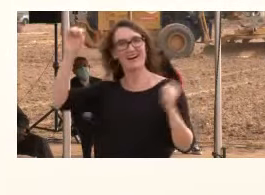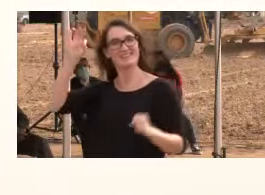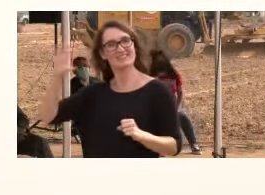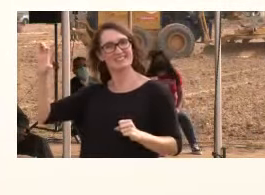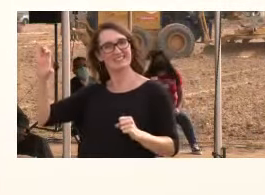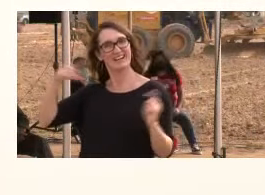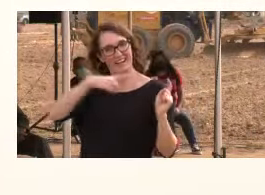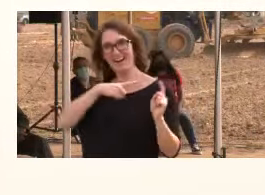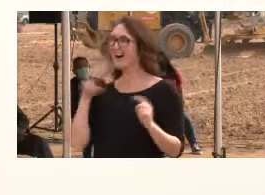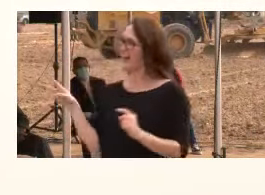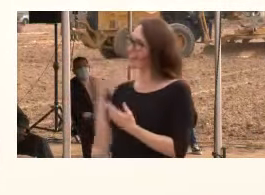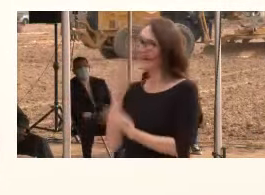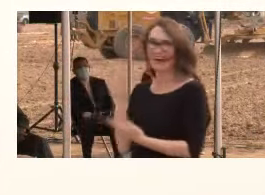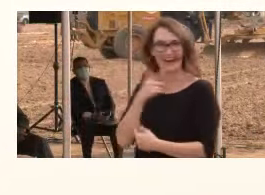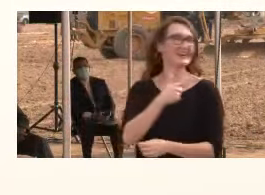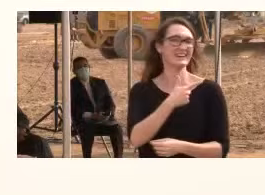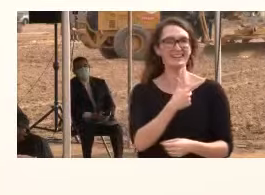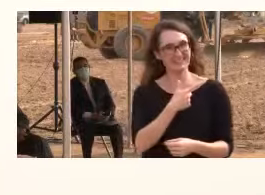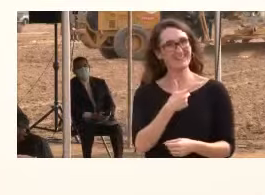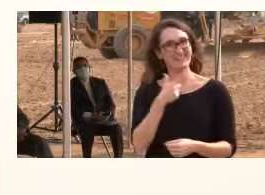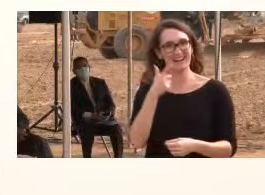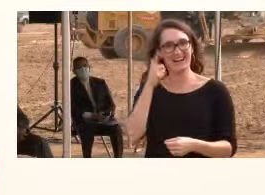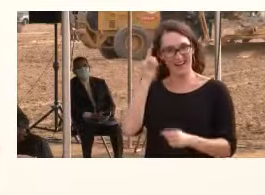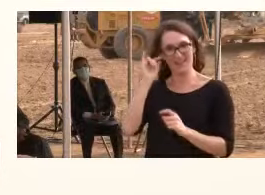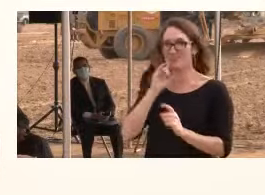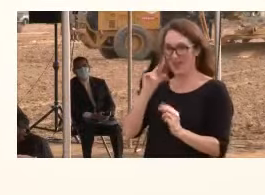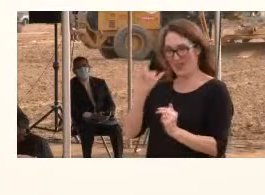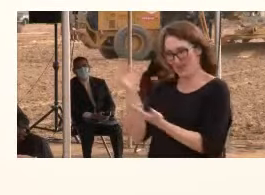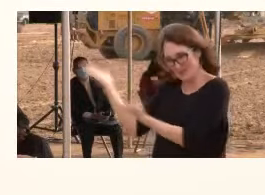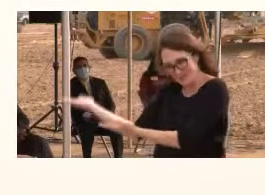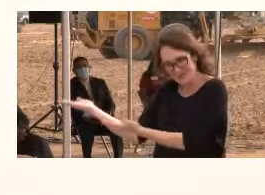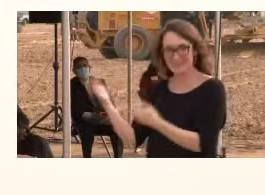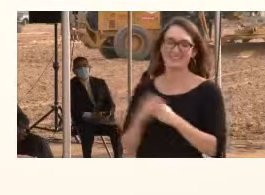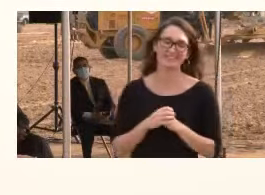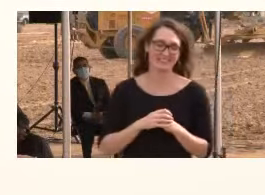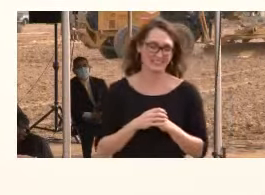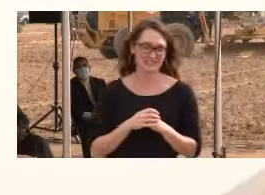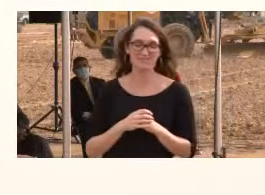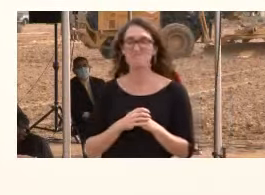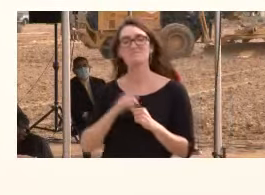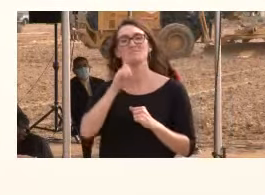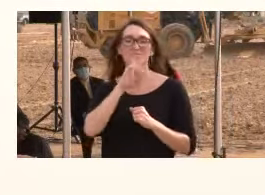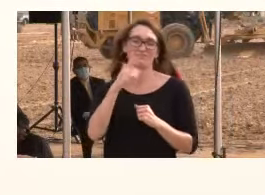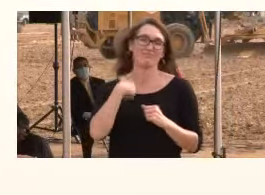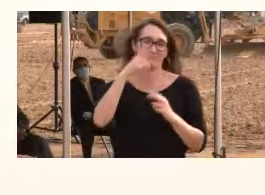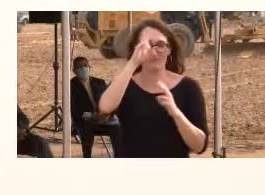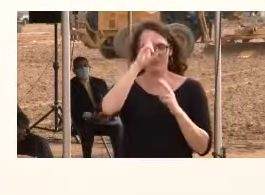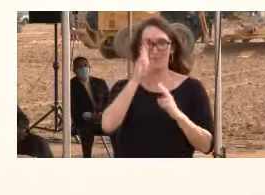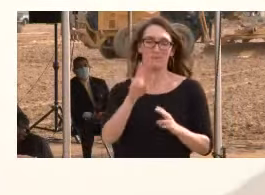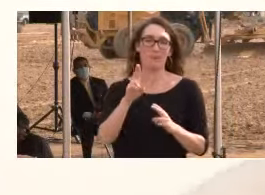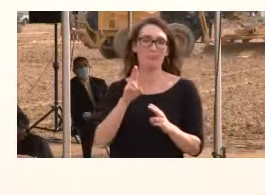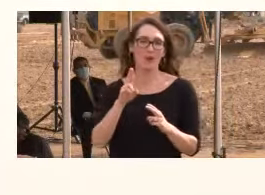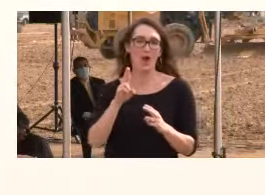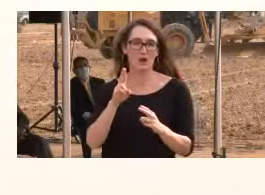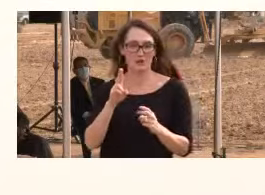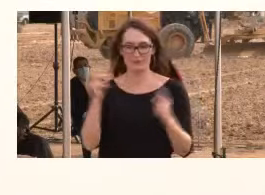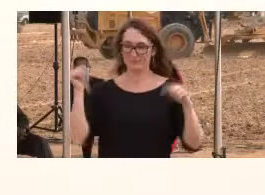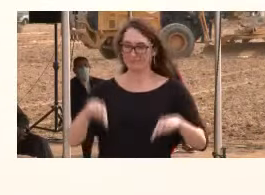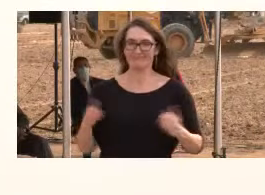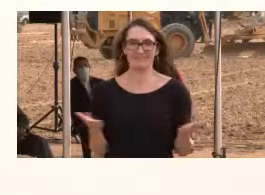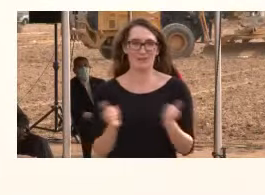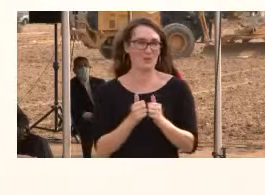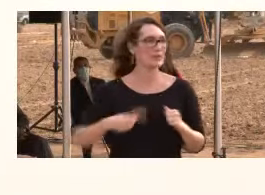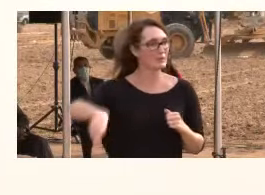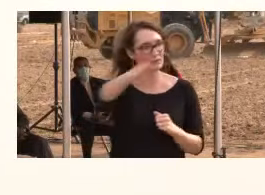President of Fresno City College. That would be you, my friend. And it's such a great honor to be here with all of